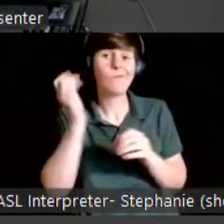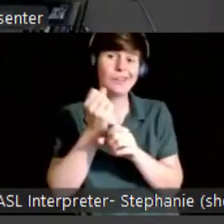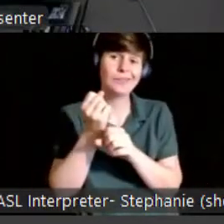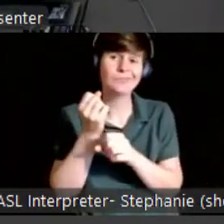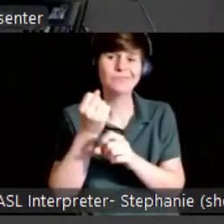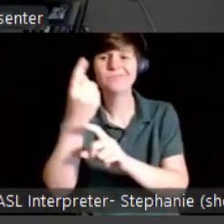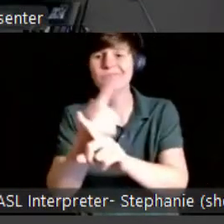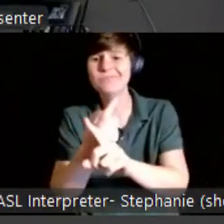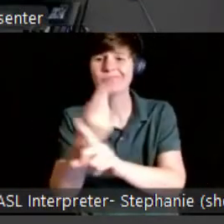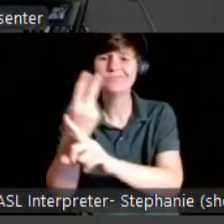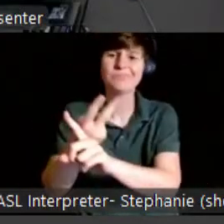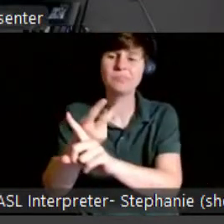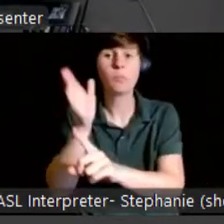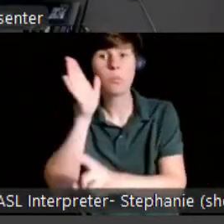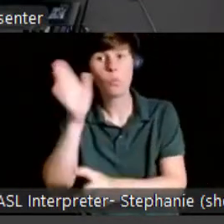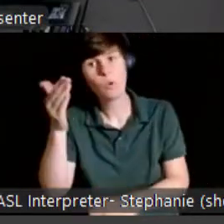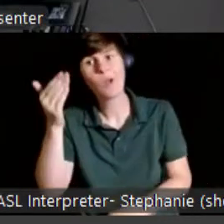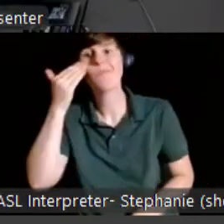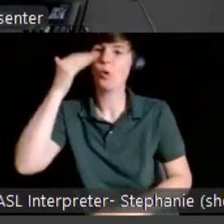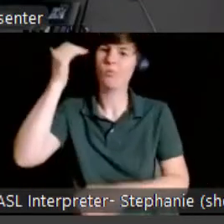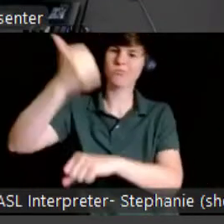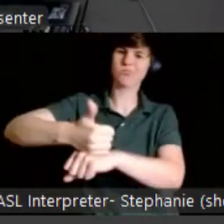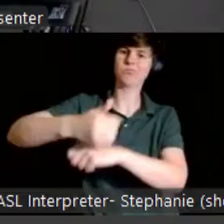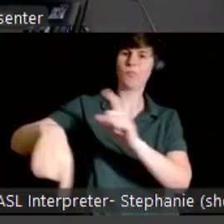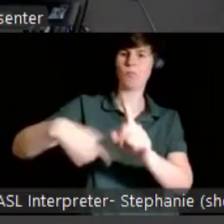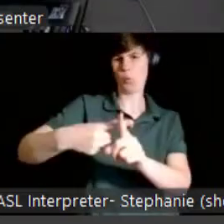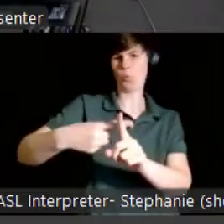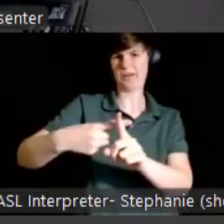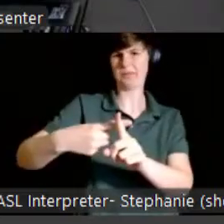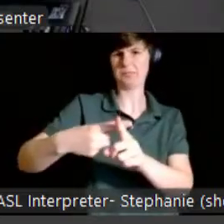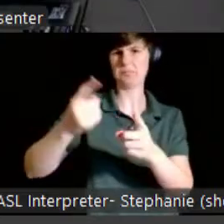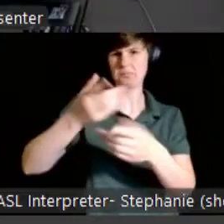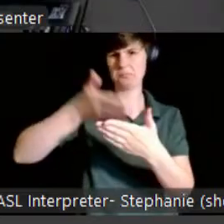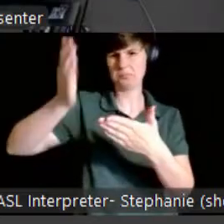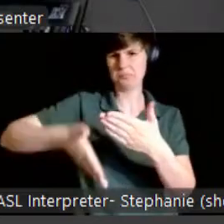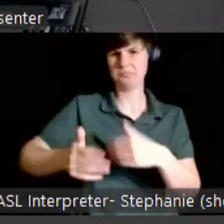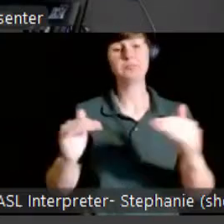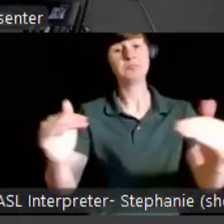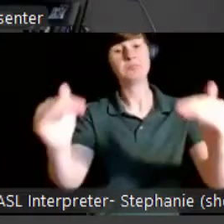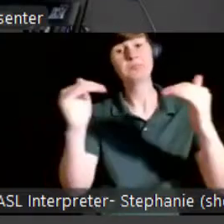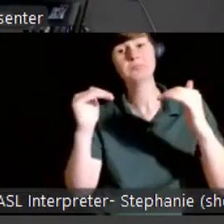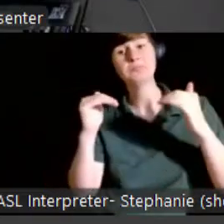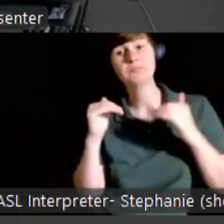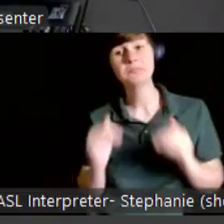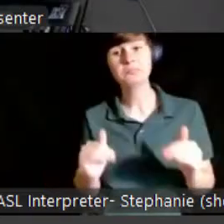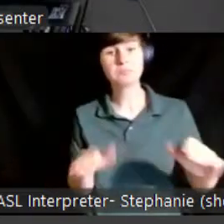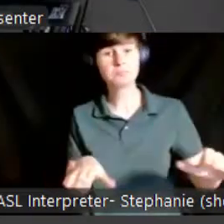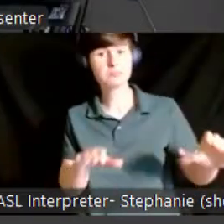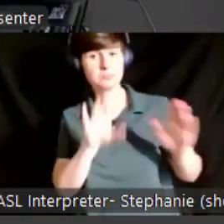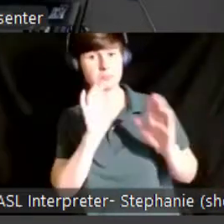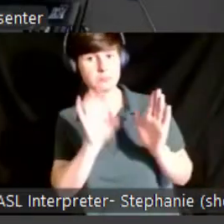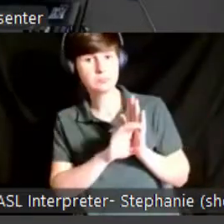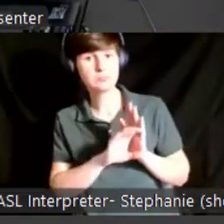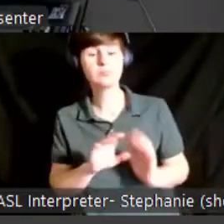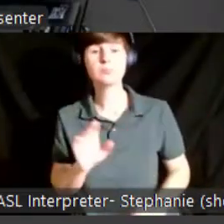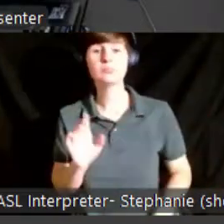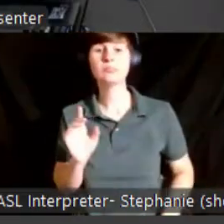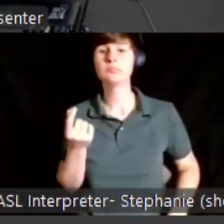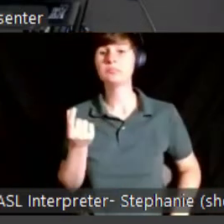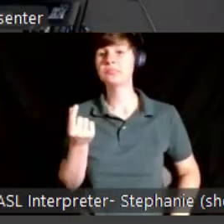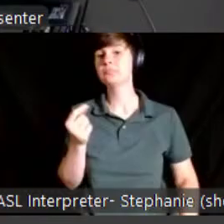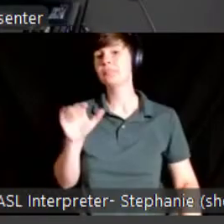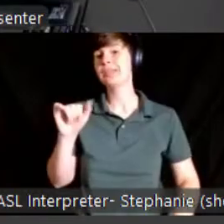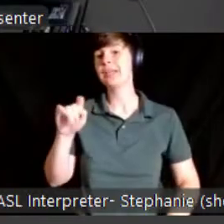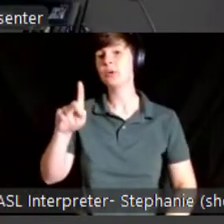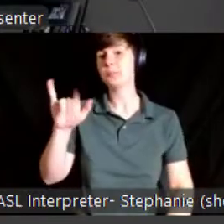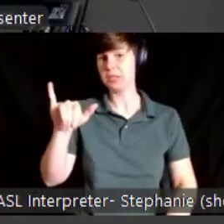on exact timing of those dates. The next slide I flipped to is of the canopy installation at the